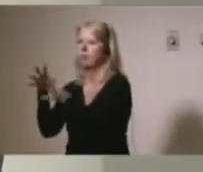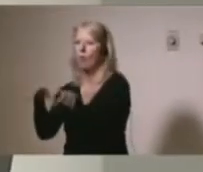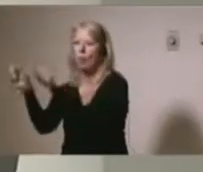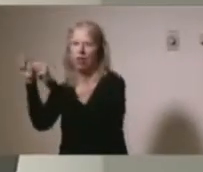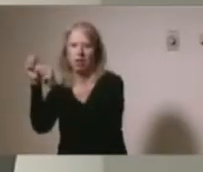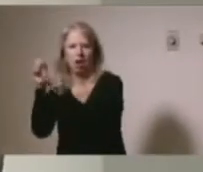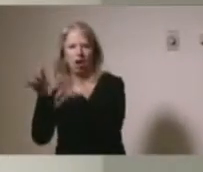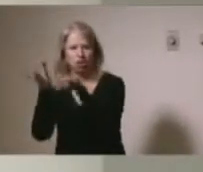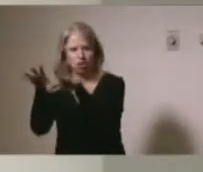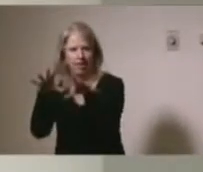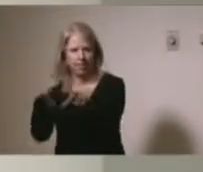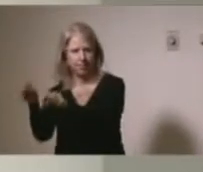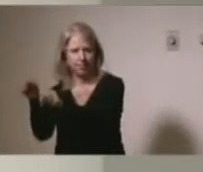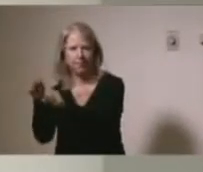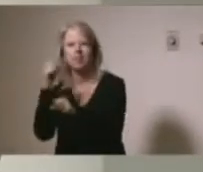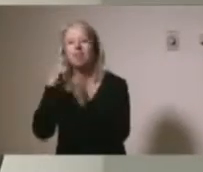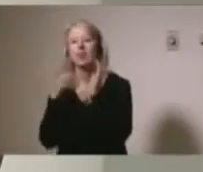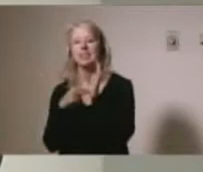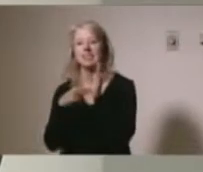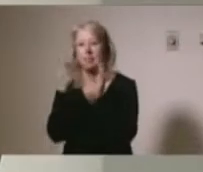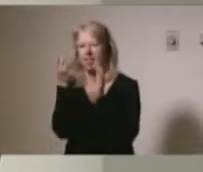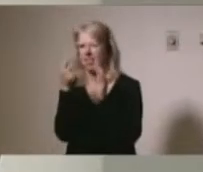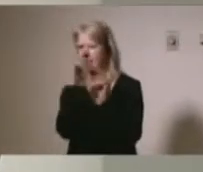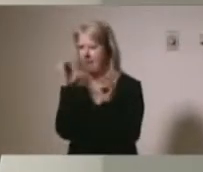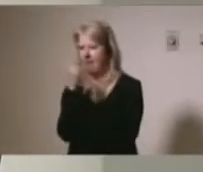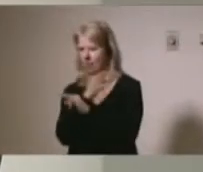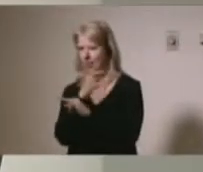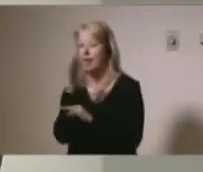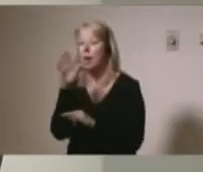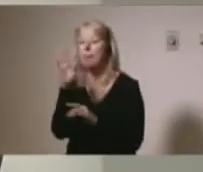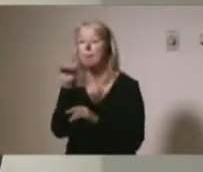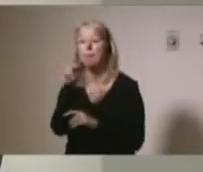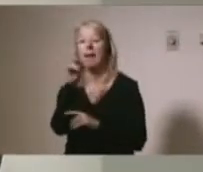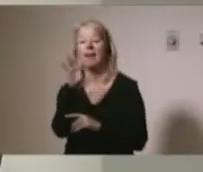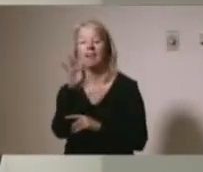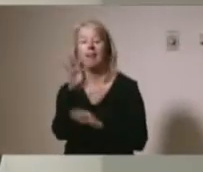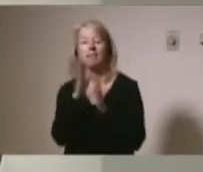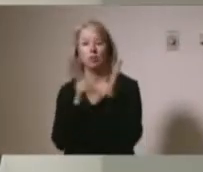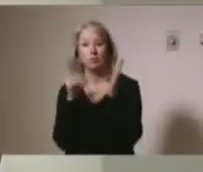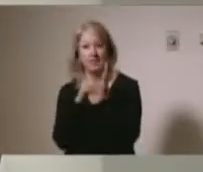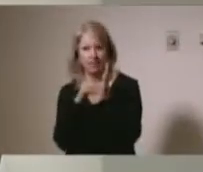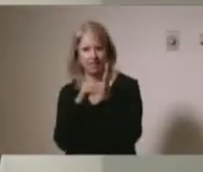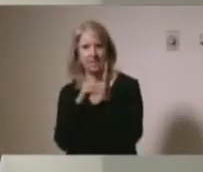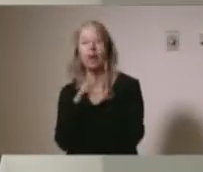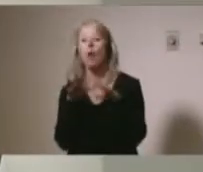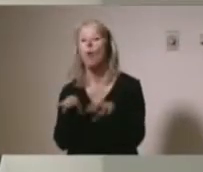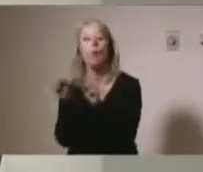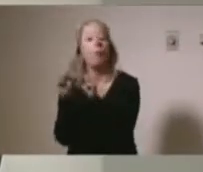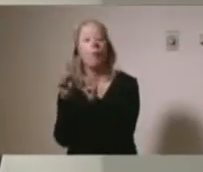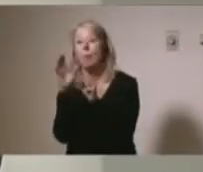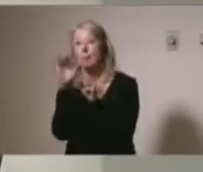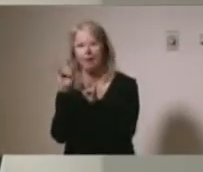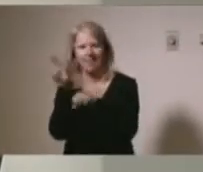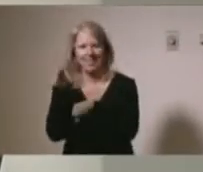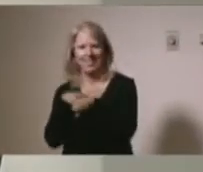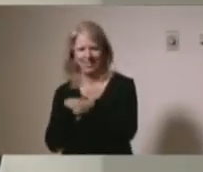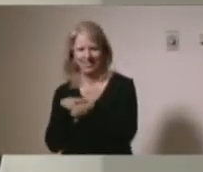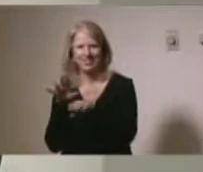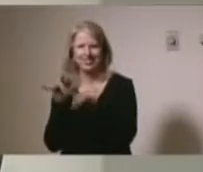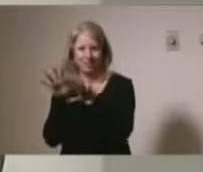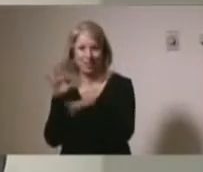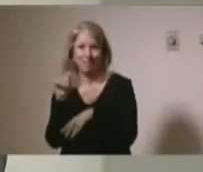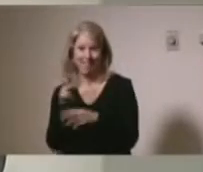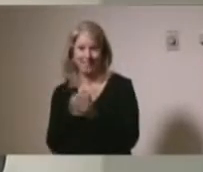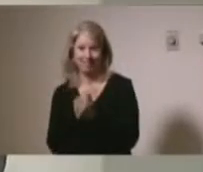example, listen to the irony, the Bank of New Zealand is now owned by the National Australia Bank.